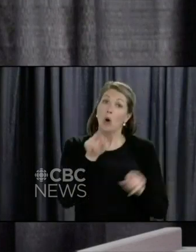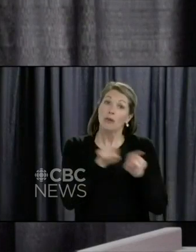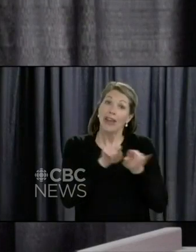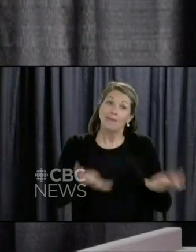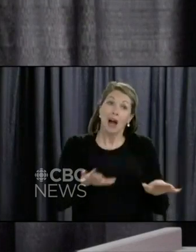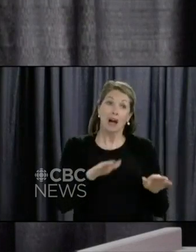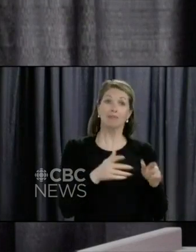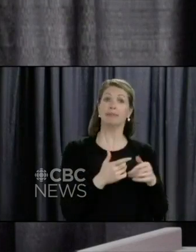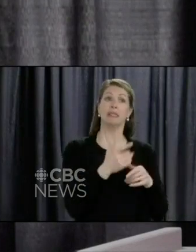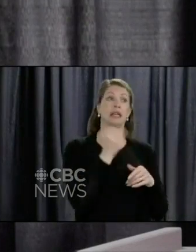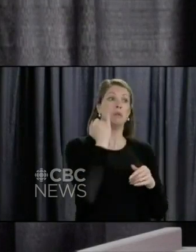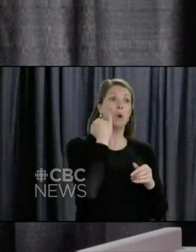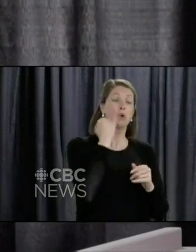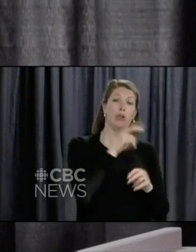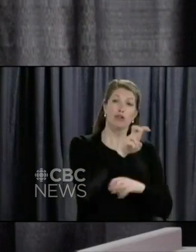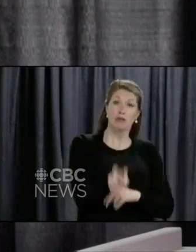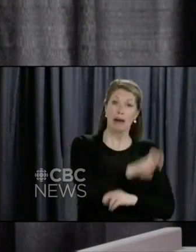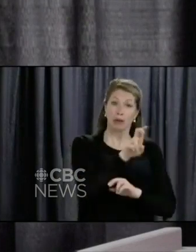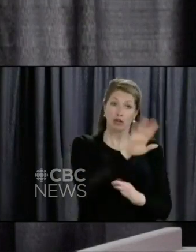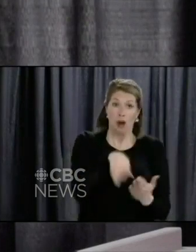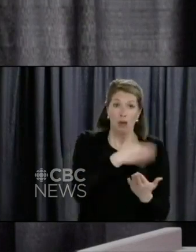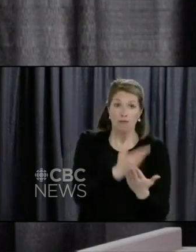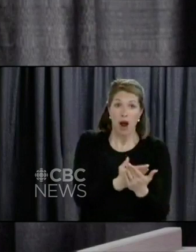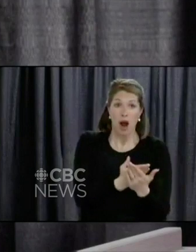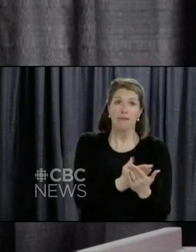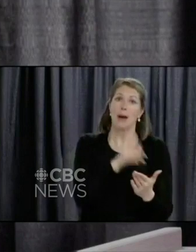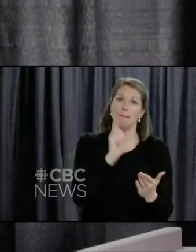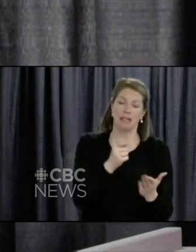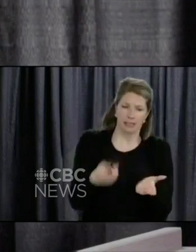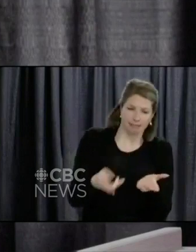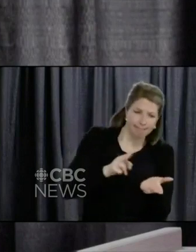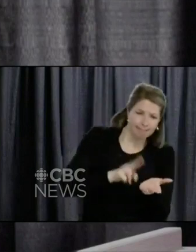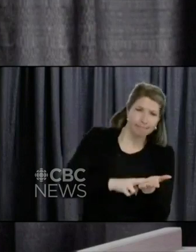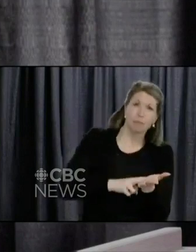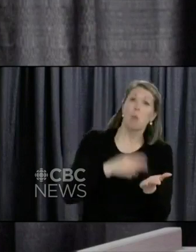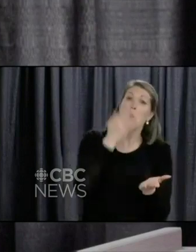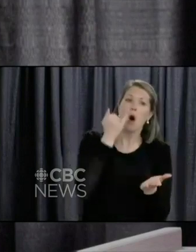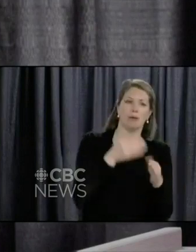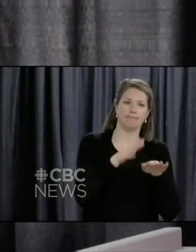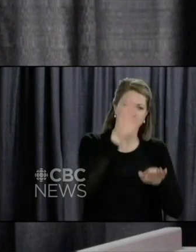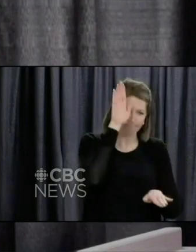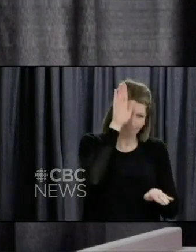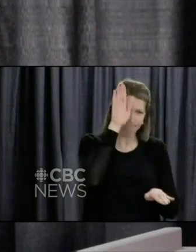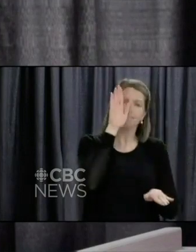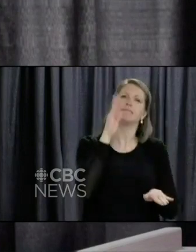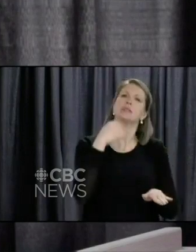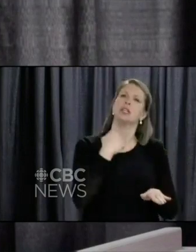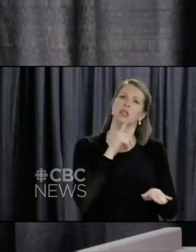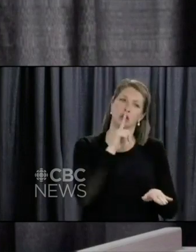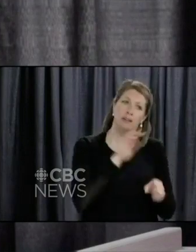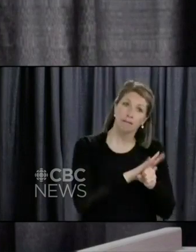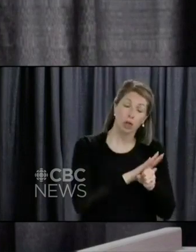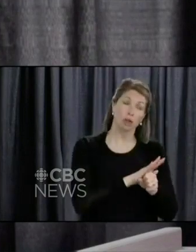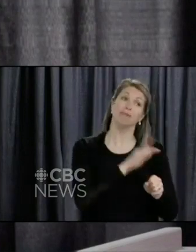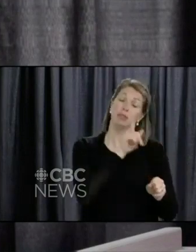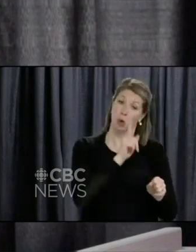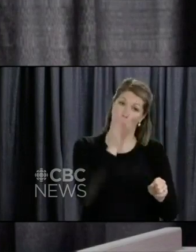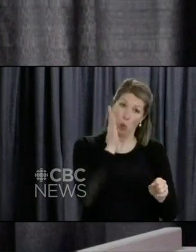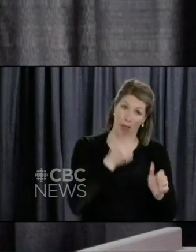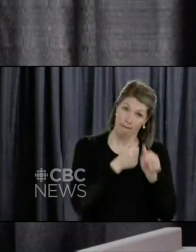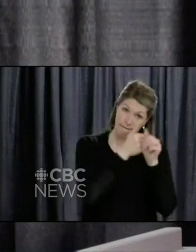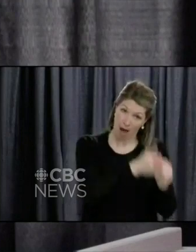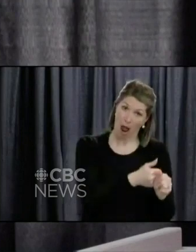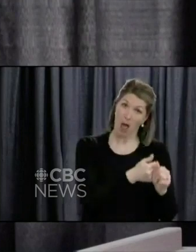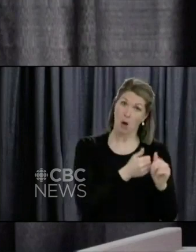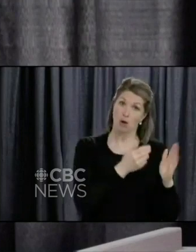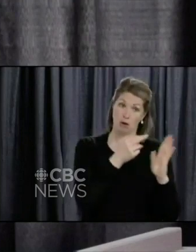effective today, all travelers arriving in Newfoundland and Labrador are required to submit a self-isolation plan to public health upon